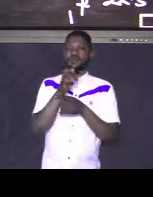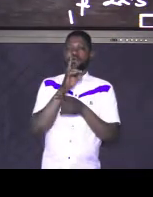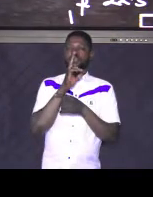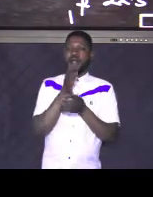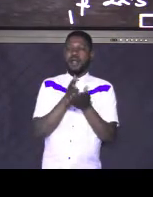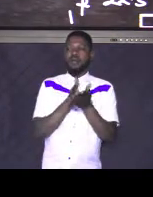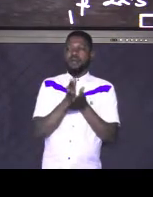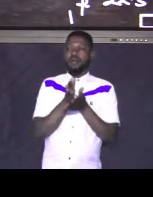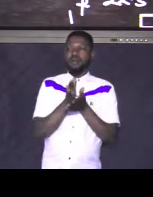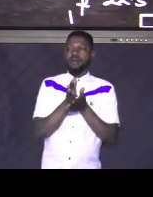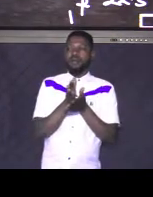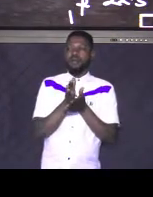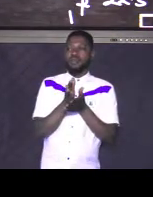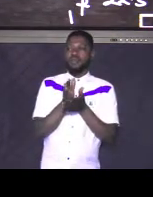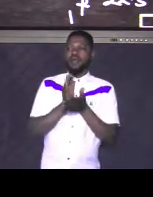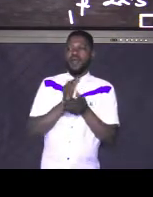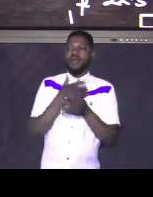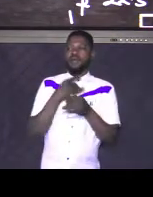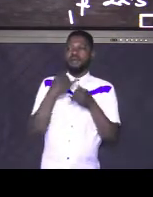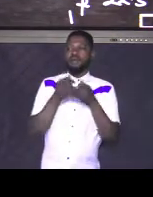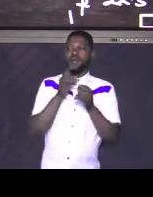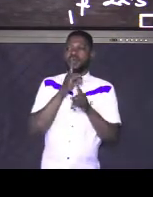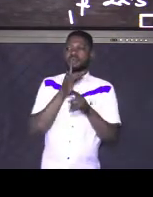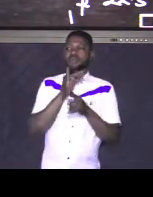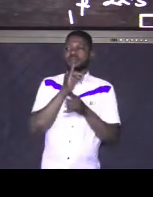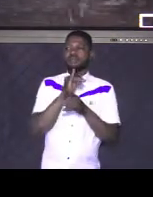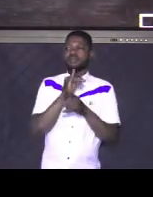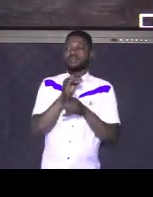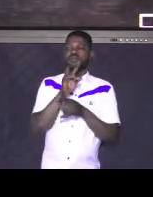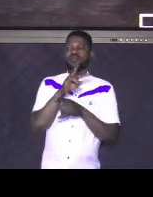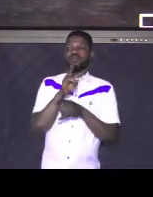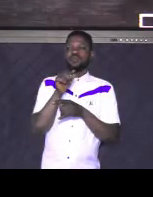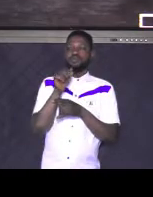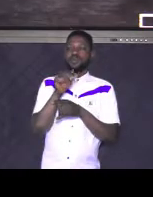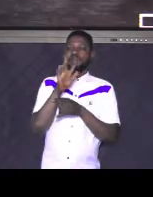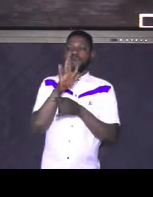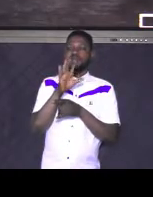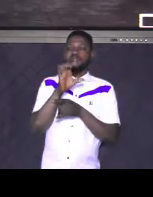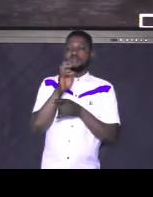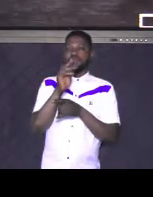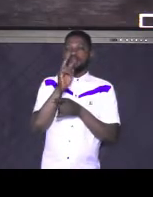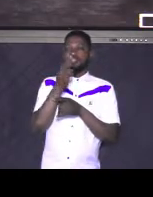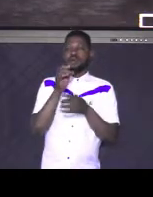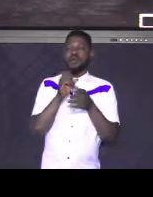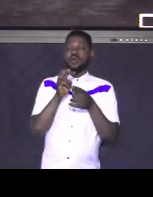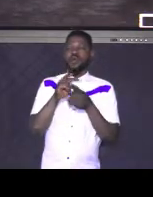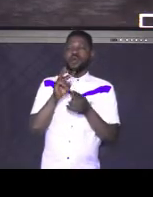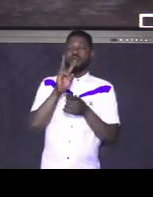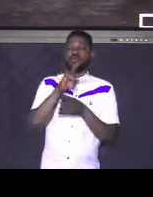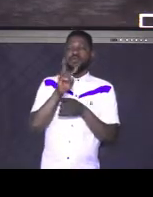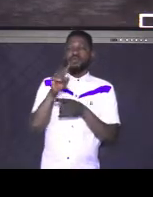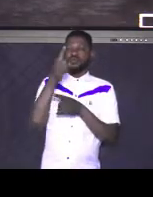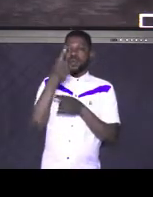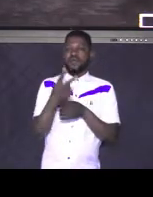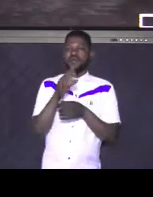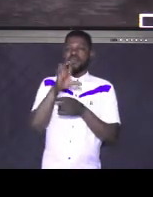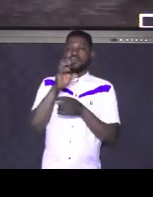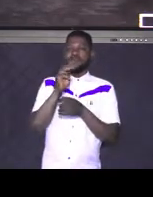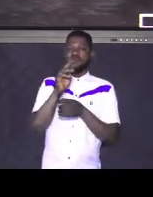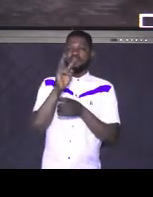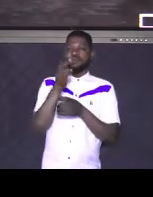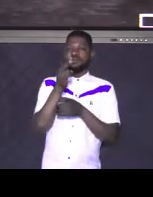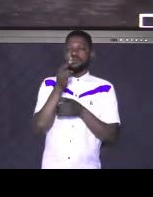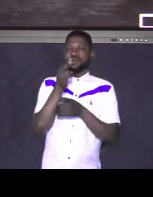friend, you are correct. Our final answer, my friend, is 22.5 centimeters squares or